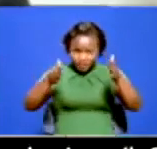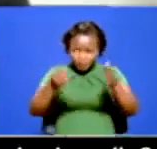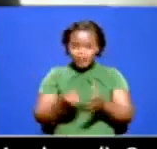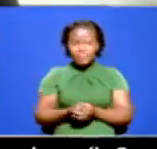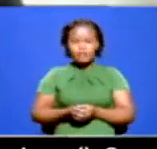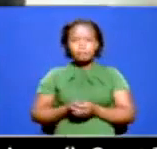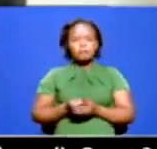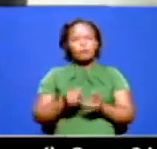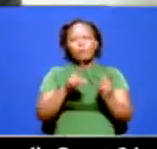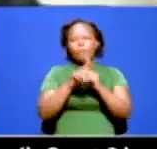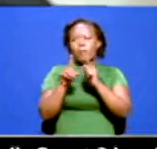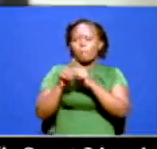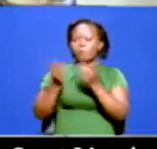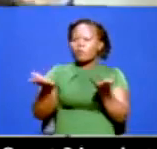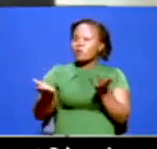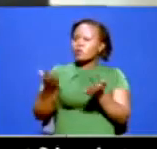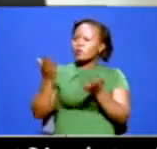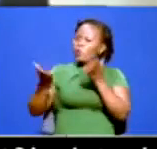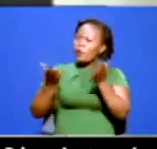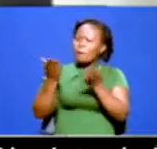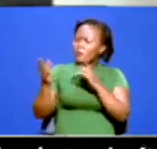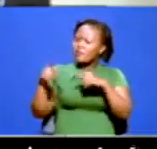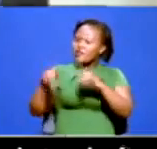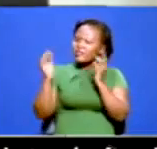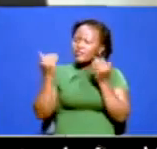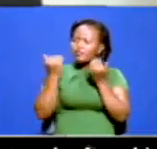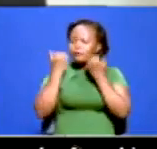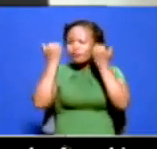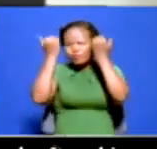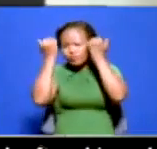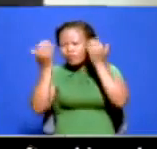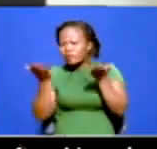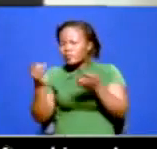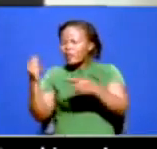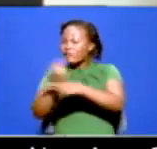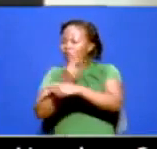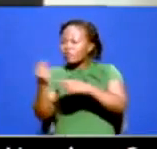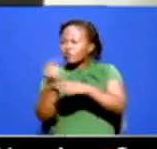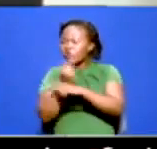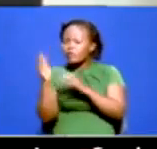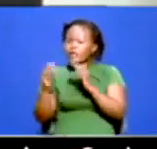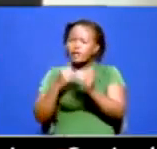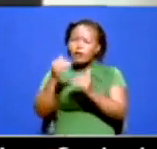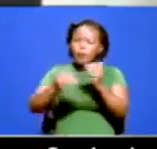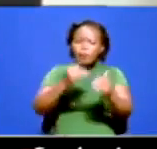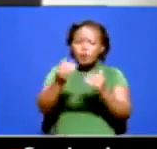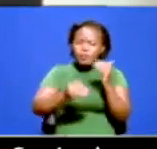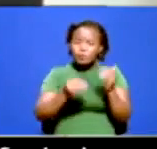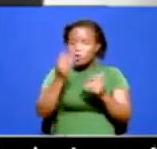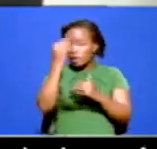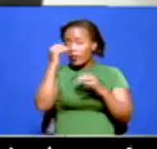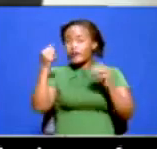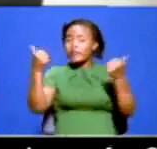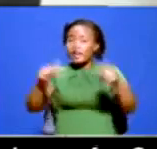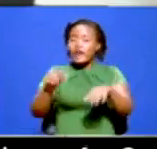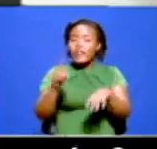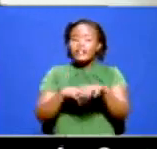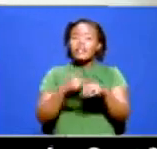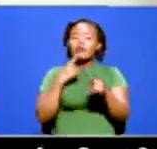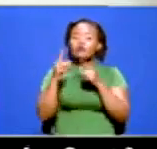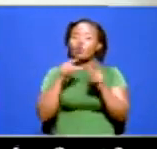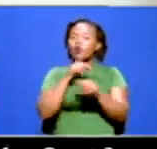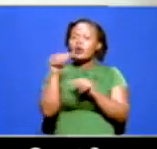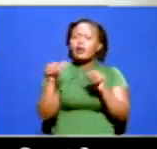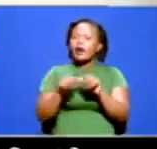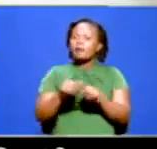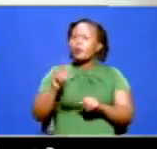about probably those soldiers that will be court-martialed because of misbehaving during the recruitment process. Yes. Because every time you talk about the Kenya Defense Forces to the public, they always